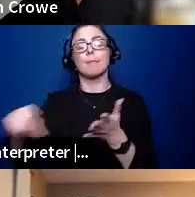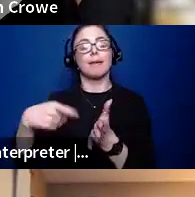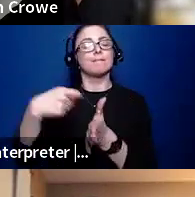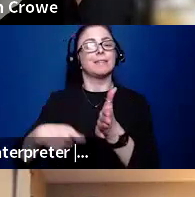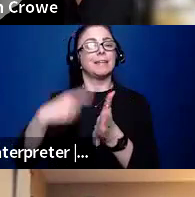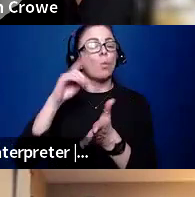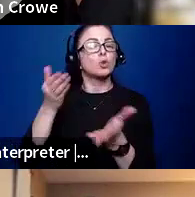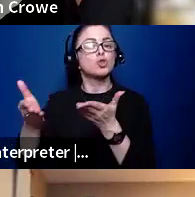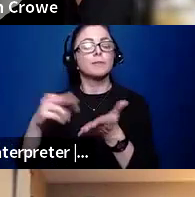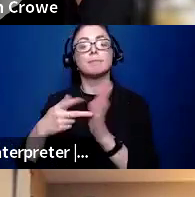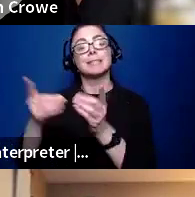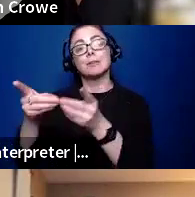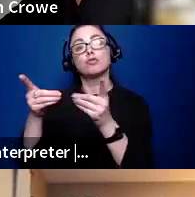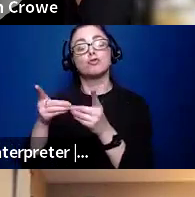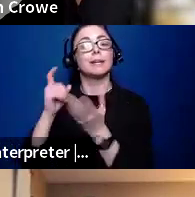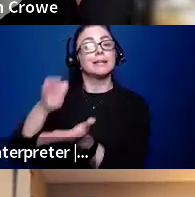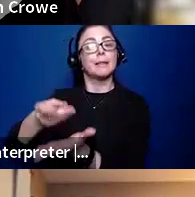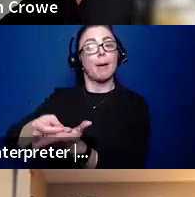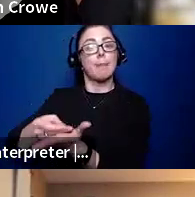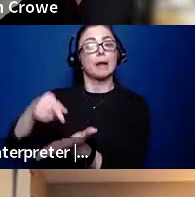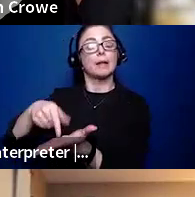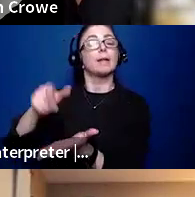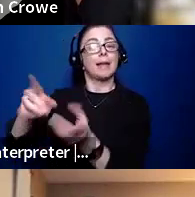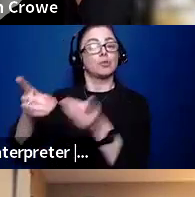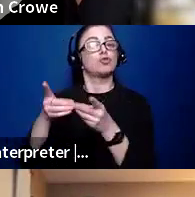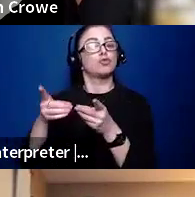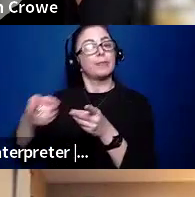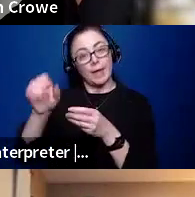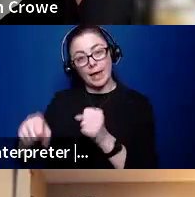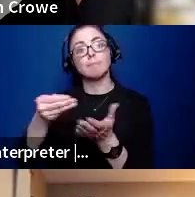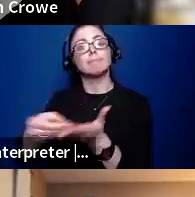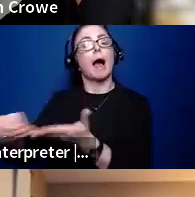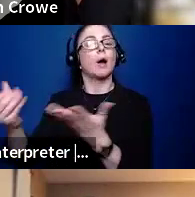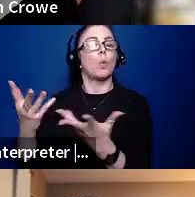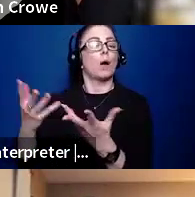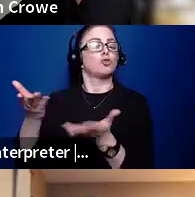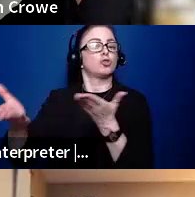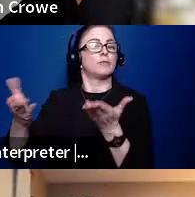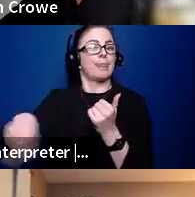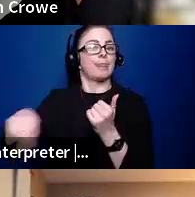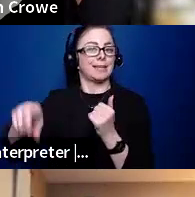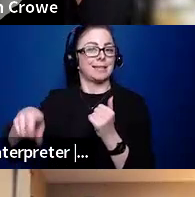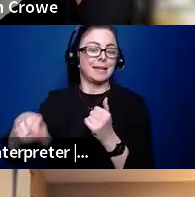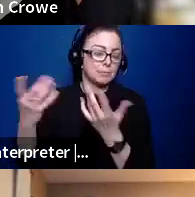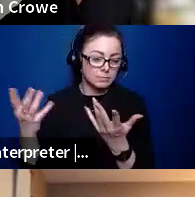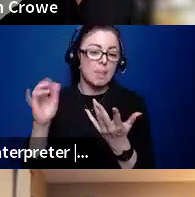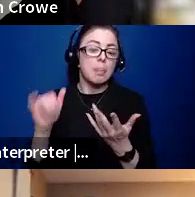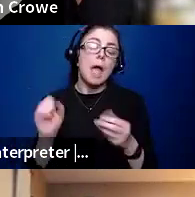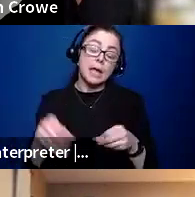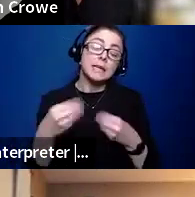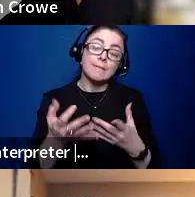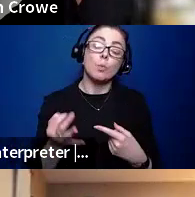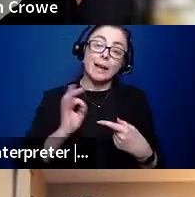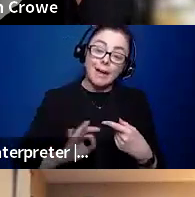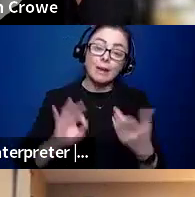and then they can buy the services that they'd like to purchase and so on. That does give you an advantage, I think, to the largest